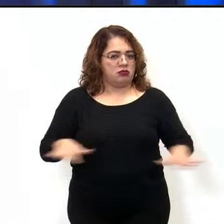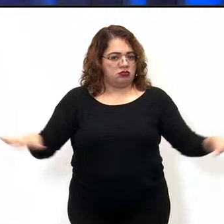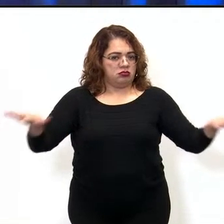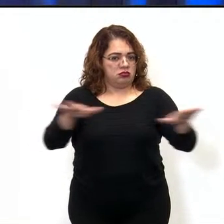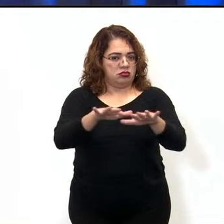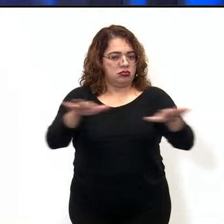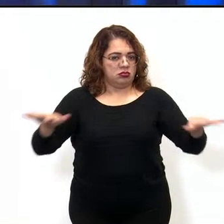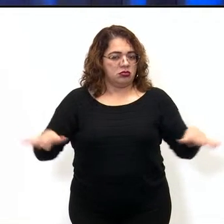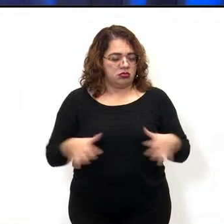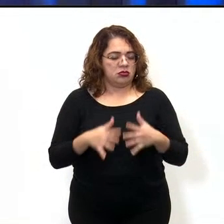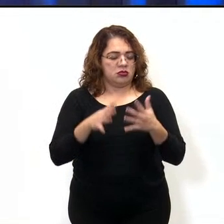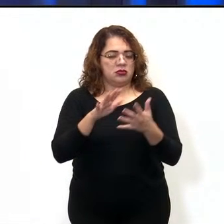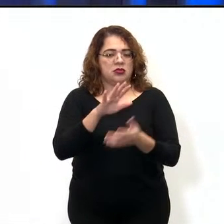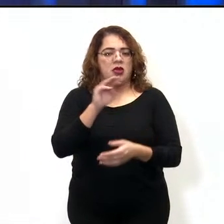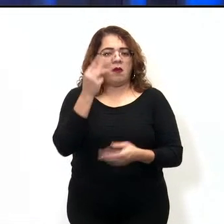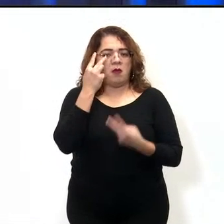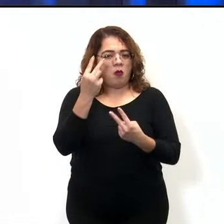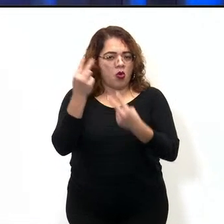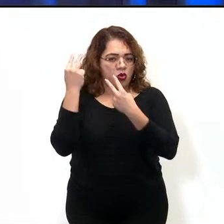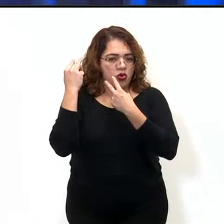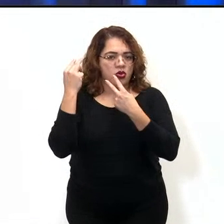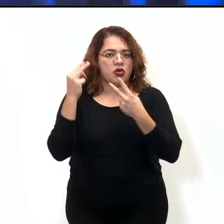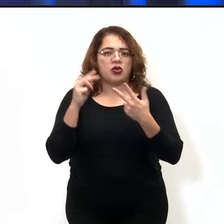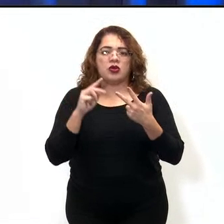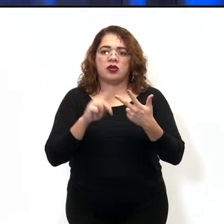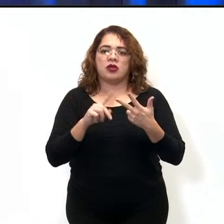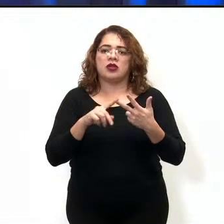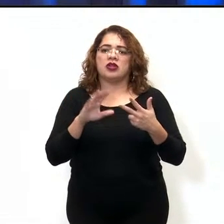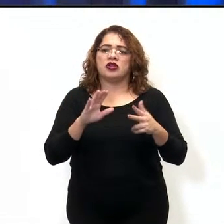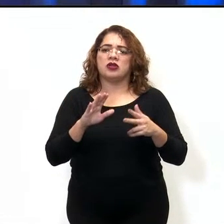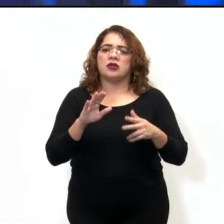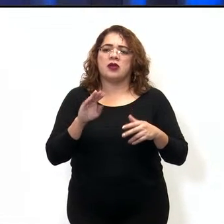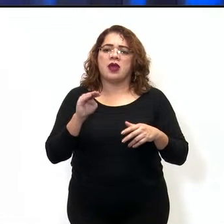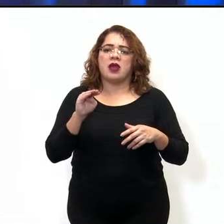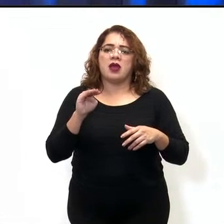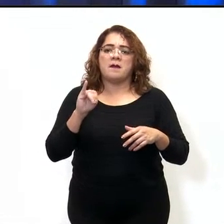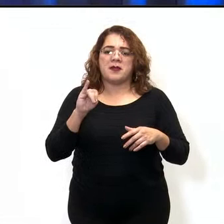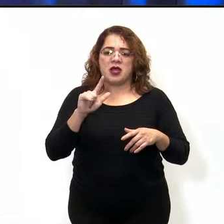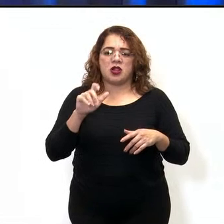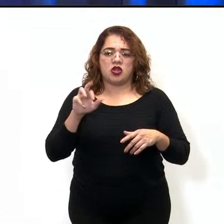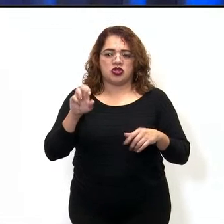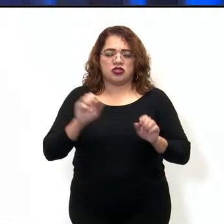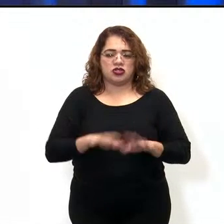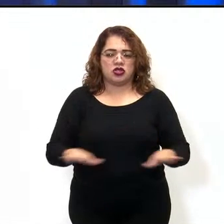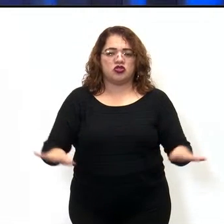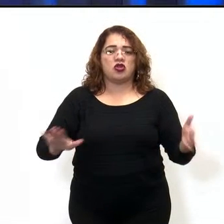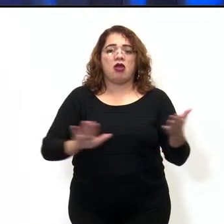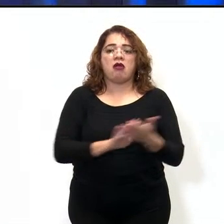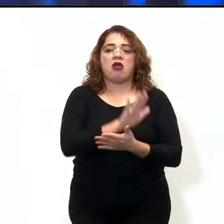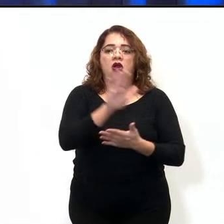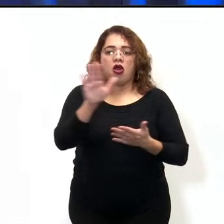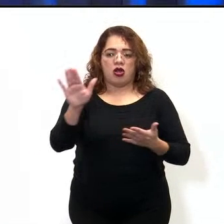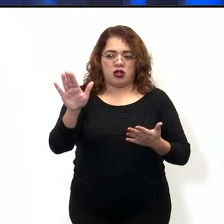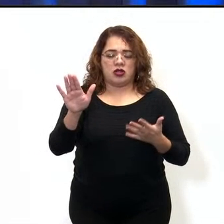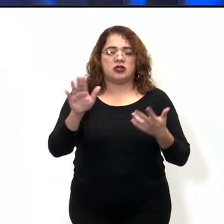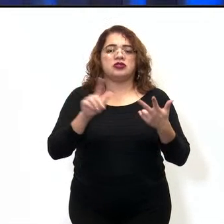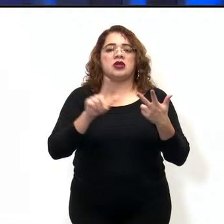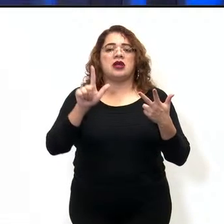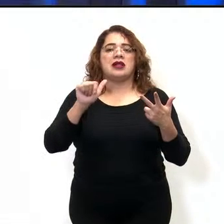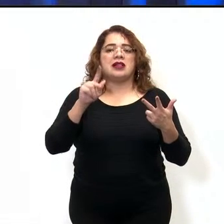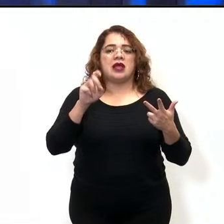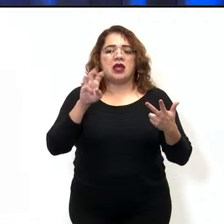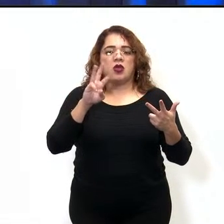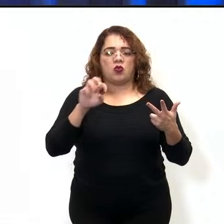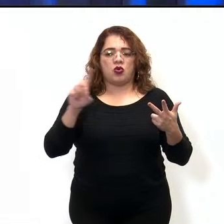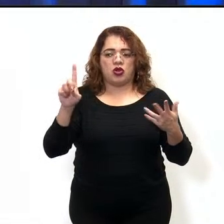So that includes Memorial, Miller's Children, College, the Lakewood, Los